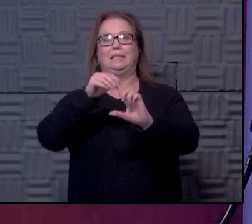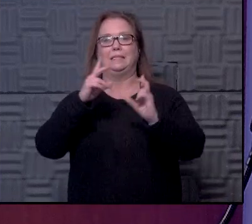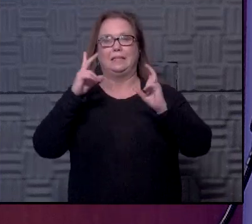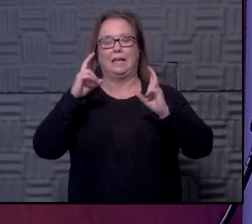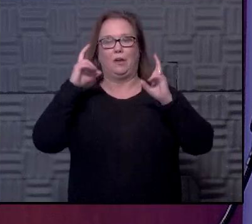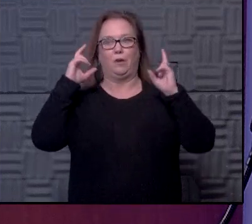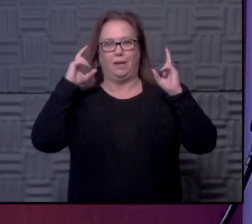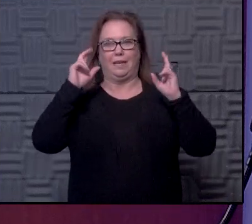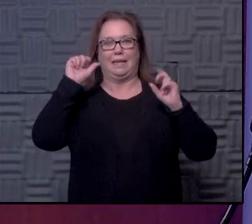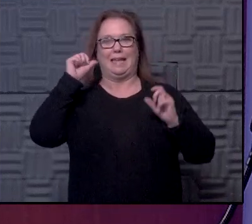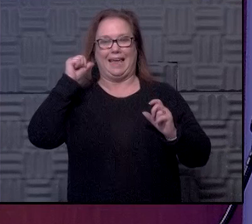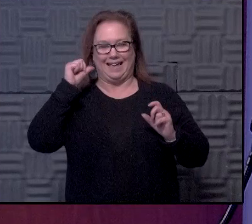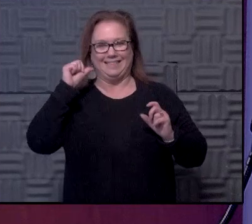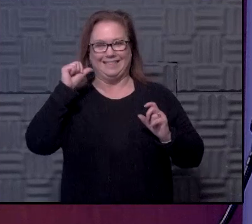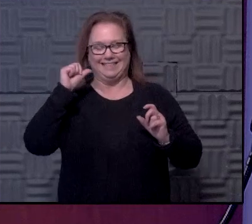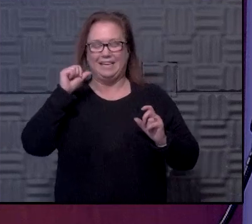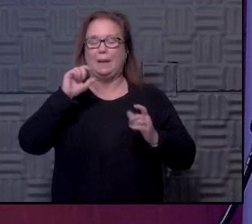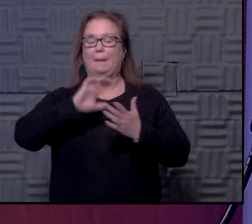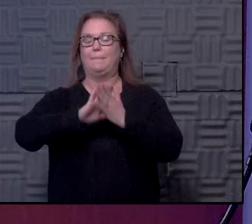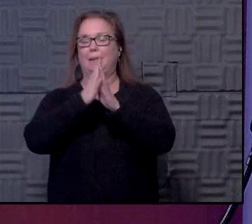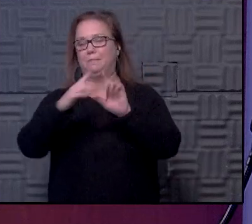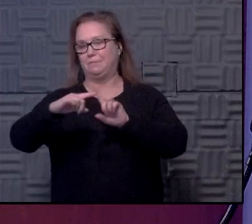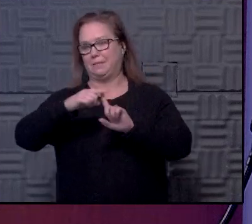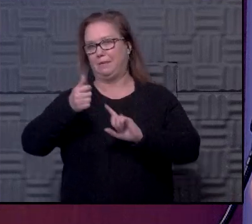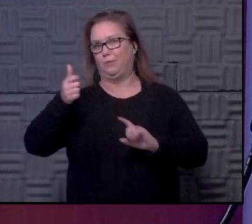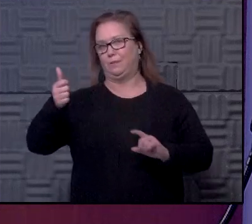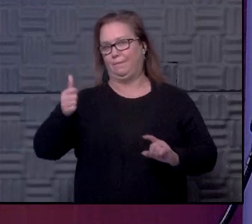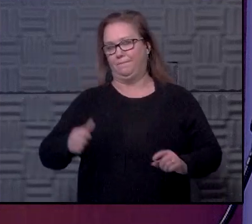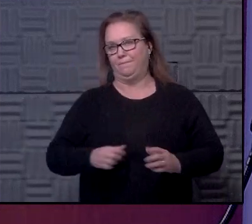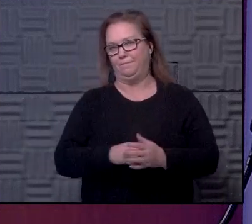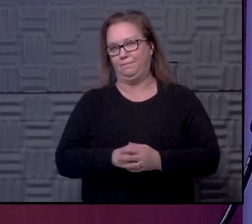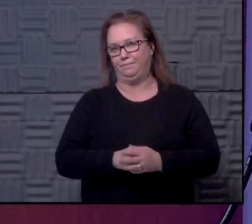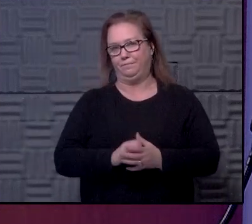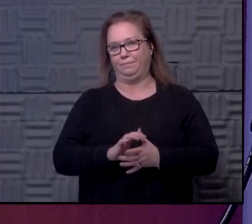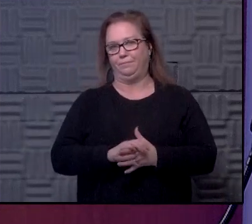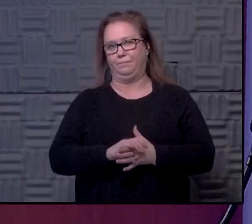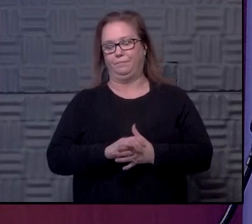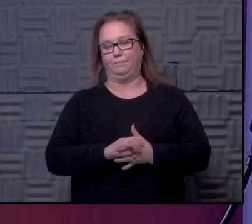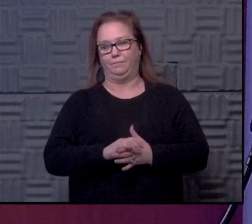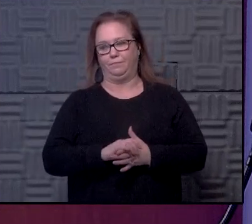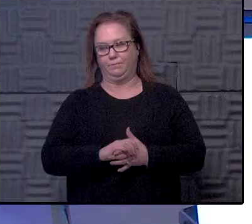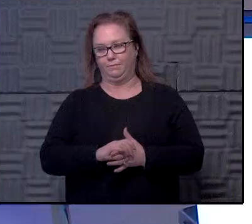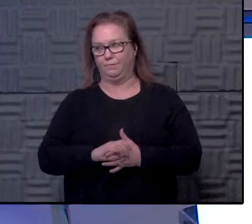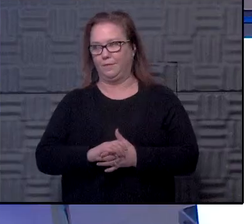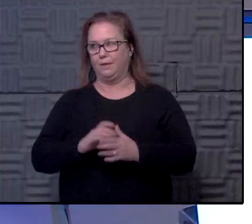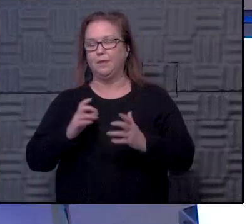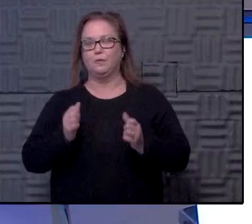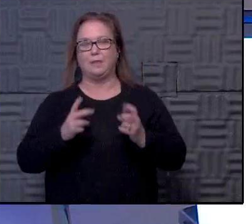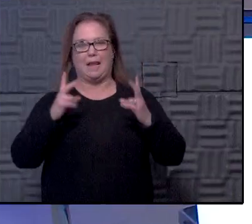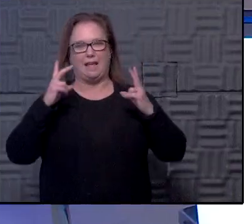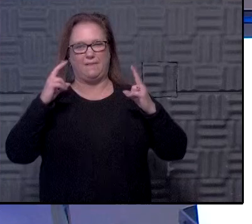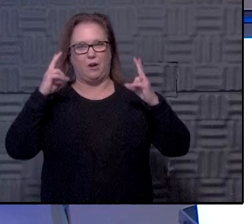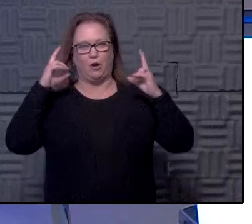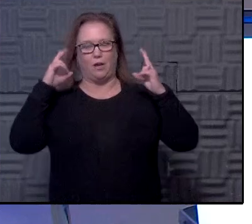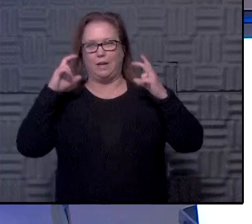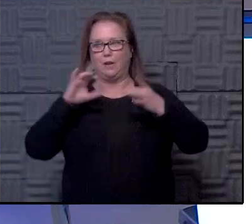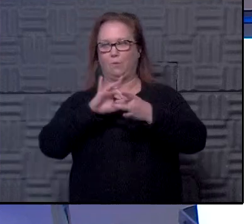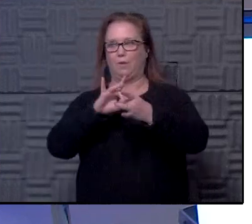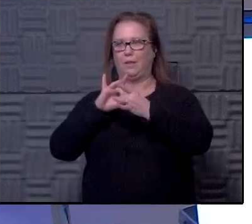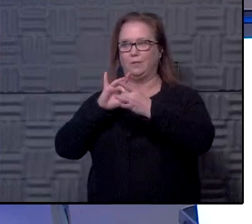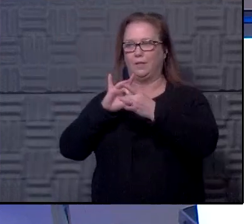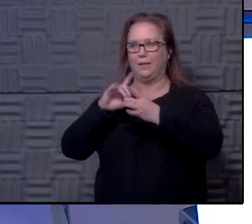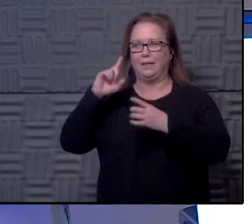hair cutting aunt becomes positive, then that definitely changes. There's a lot of hair cutting in here and a lot of relations. And